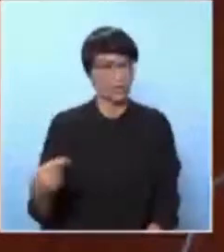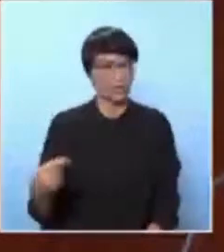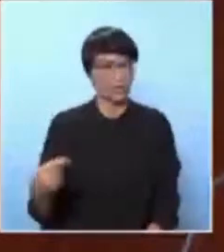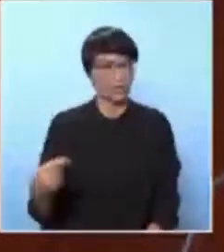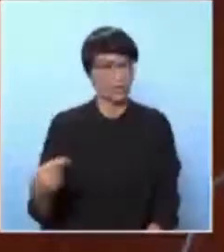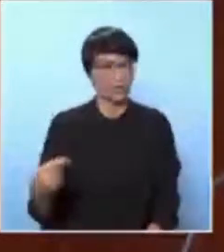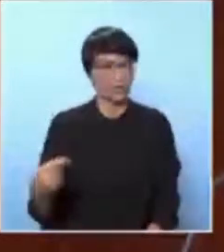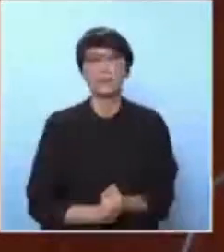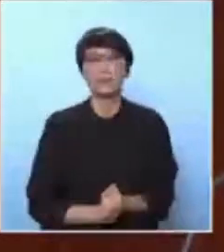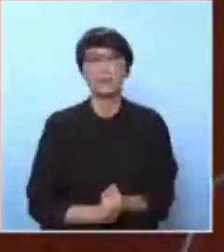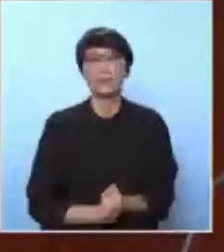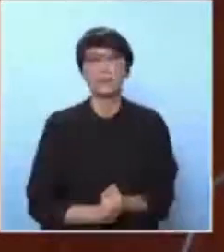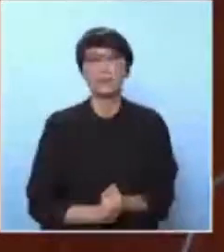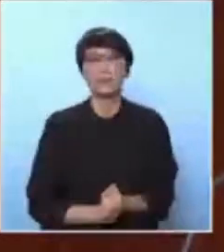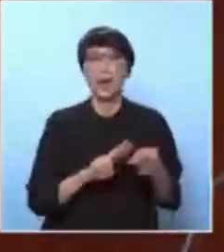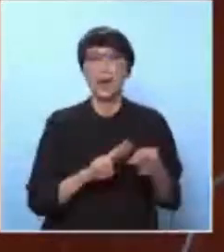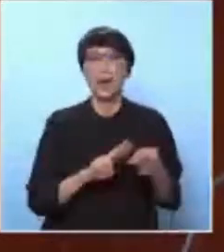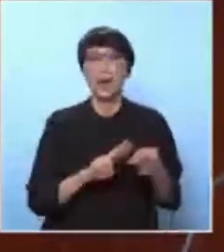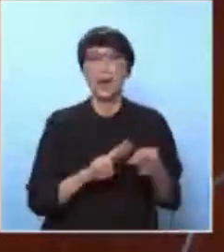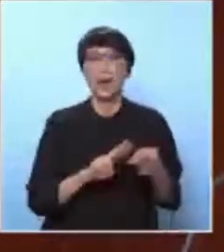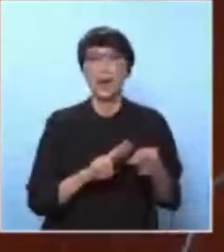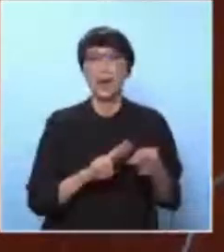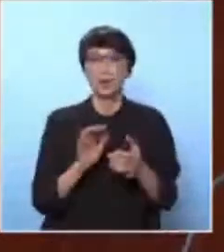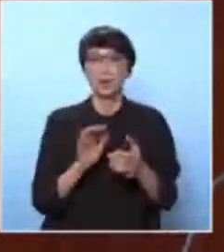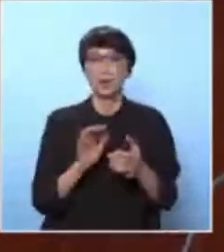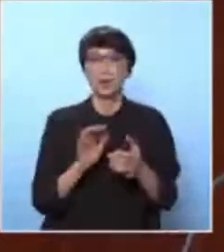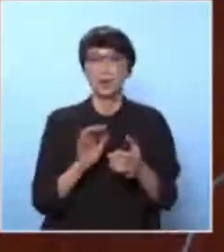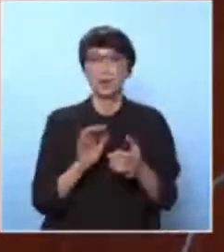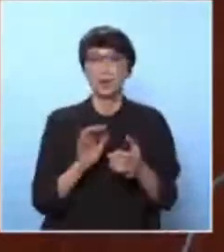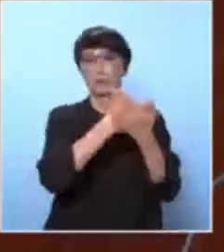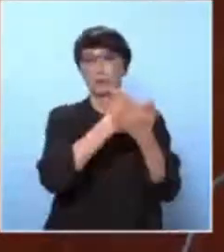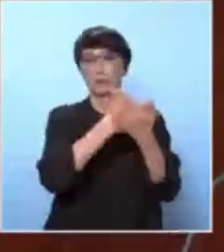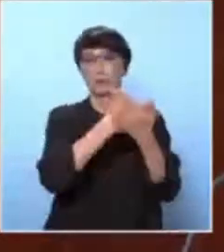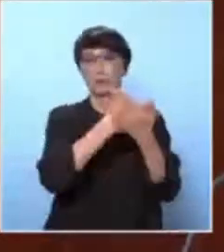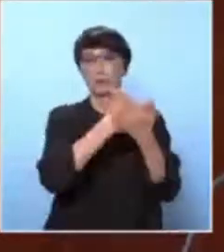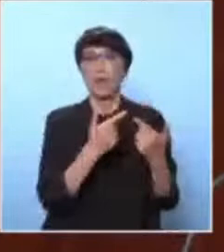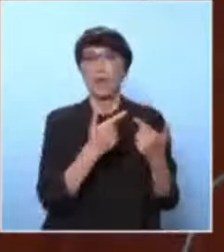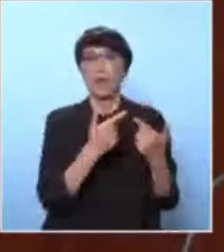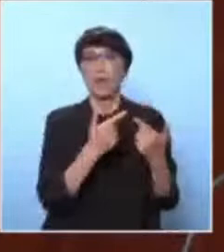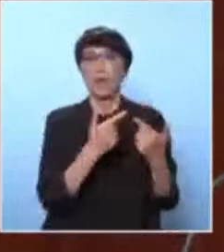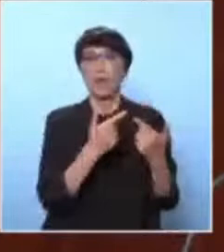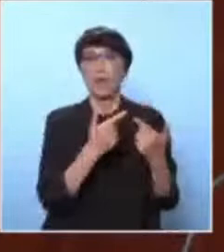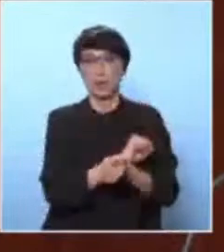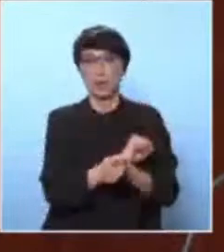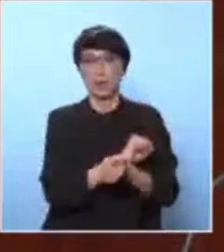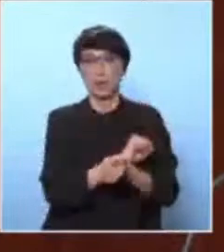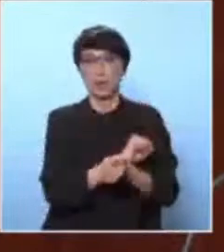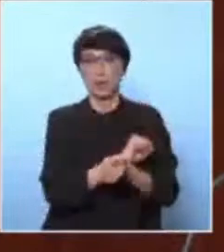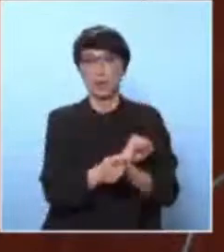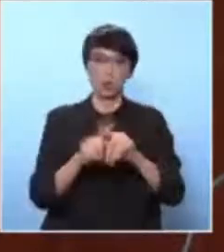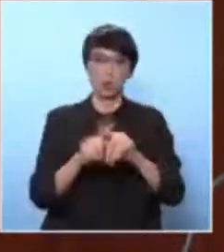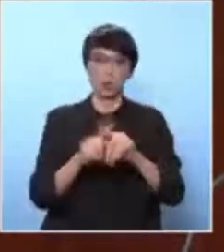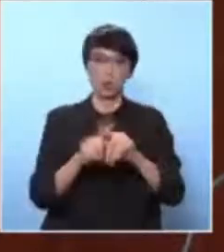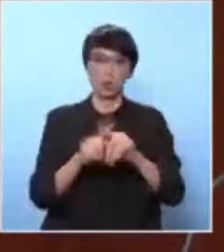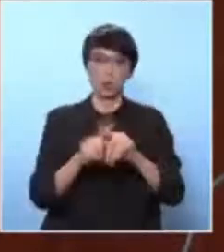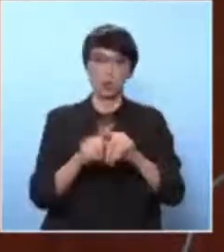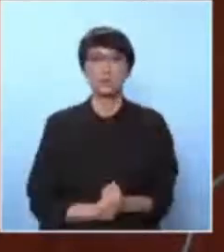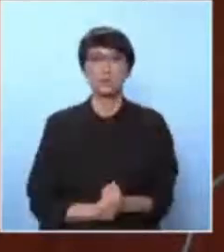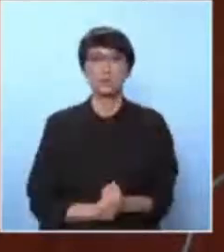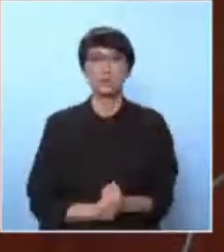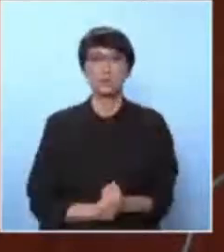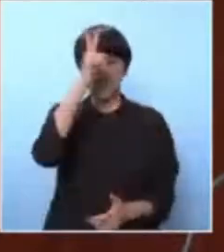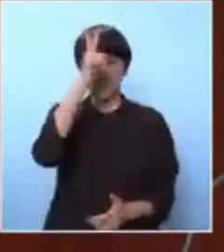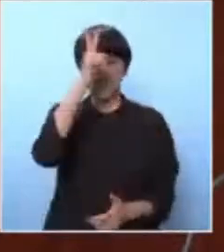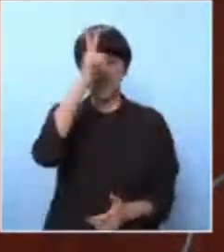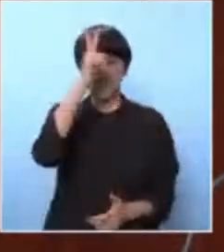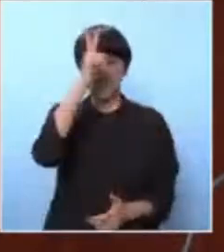Center for International Legal and Dispute Resolution Services in the Asia-Pacific region. The government will continue to develop Hong Kong into a